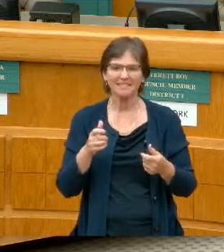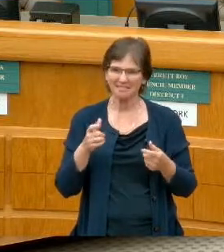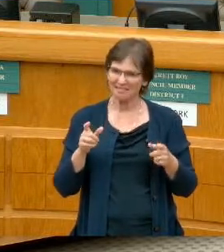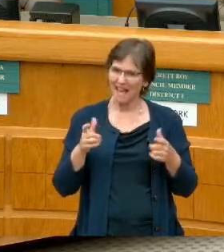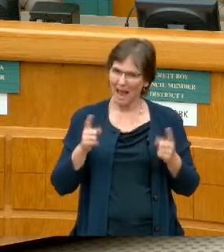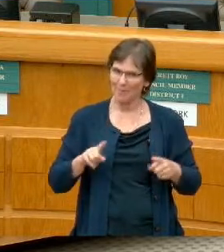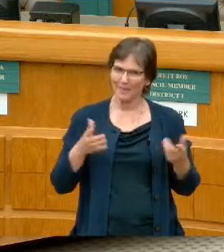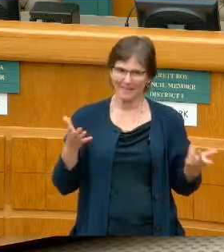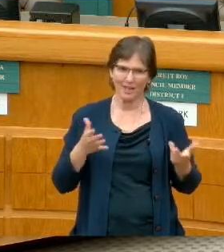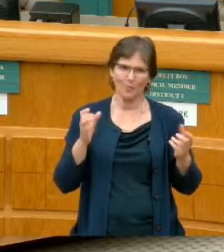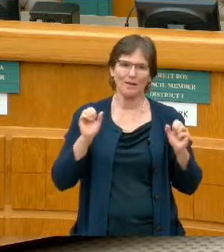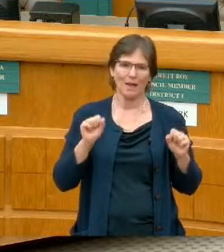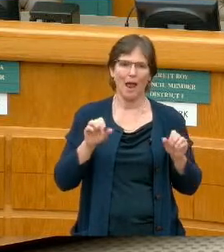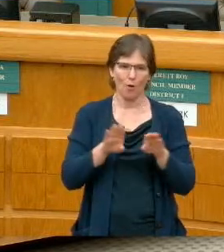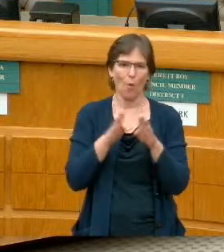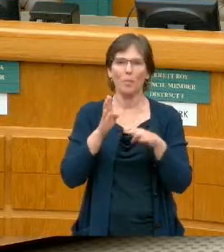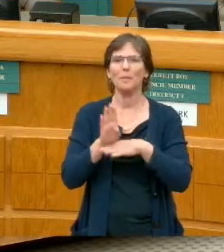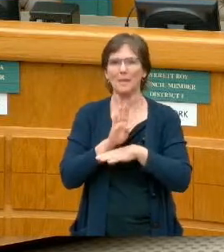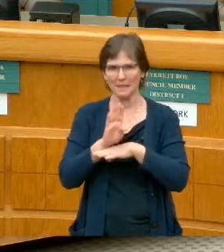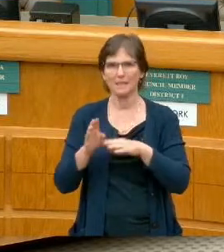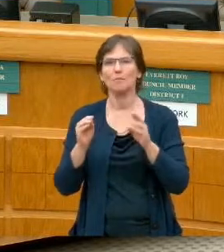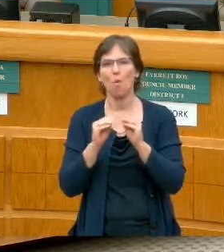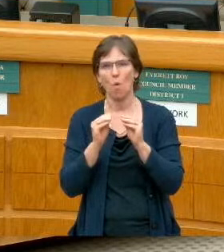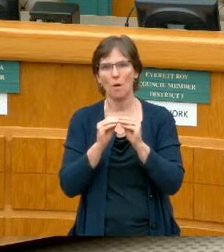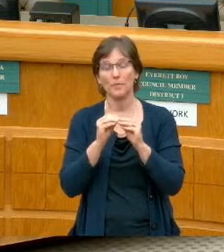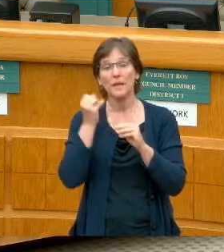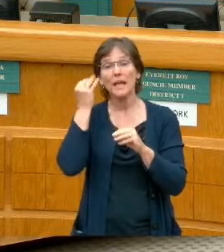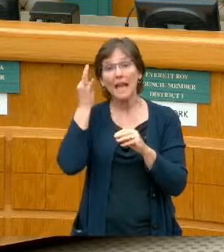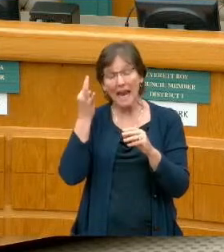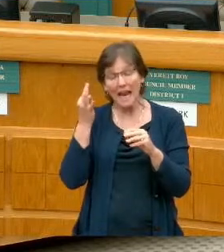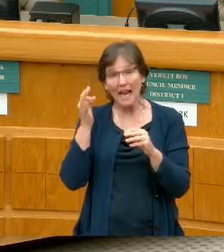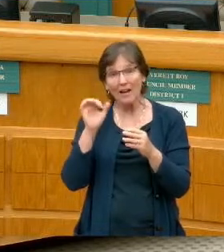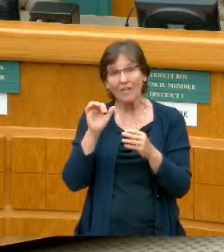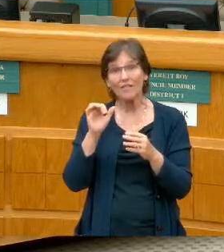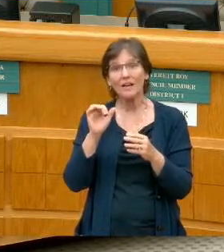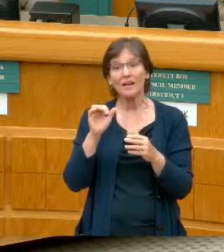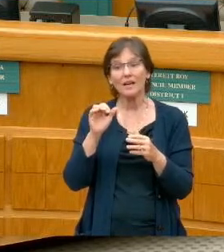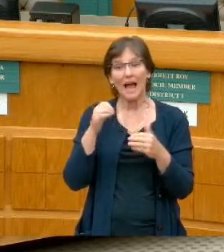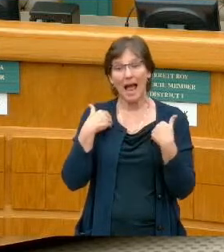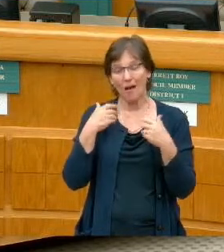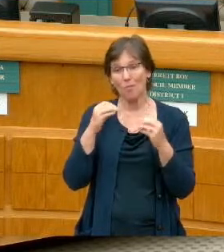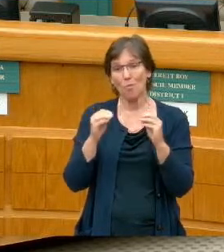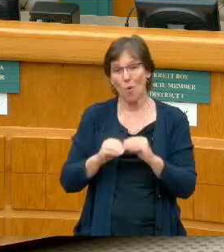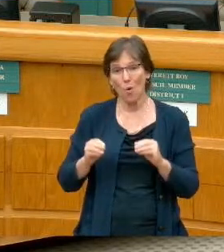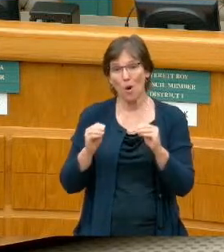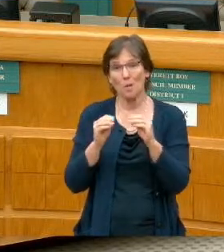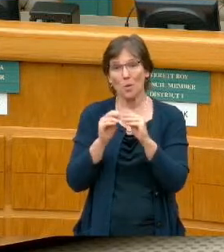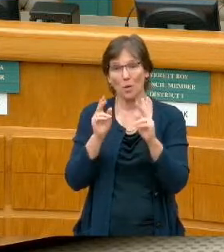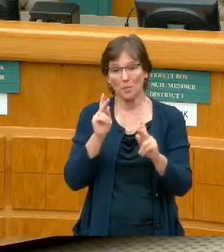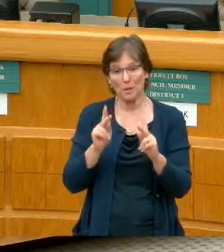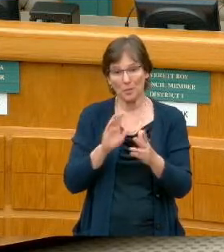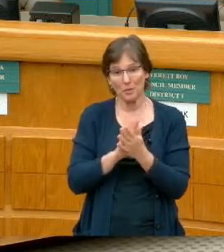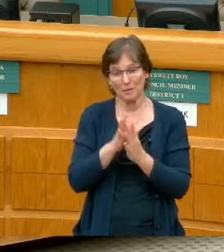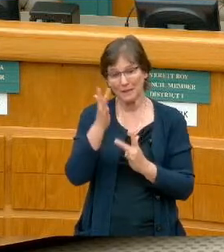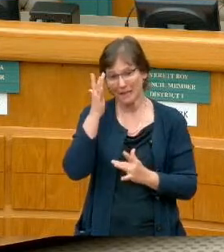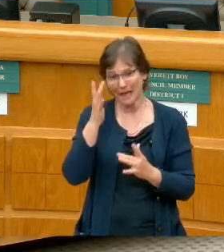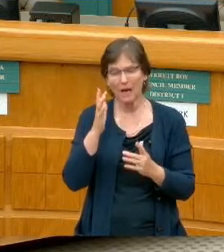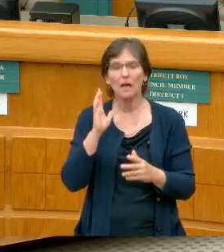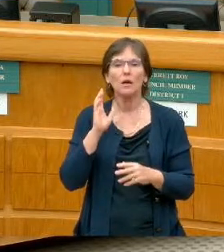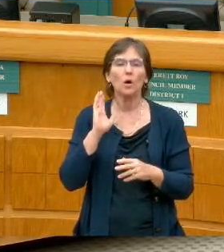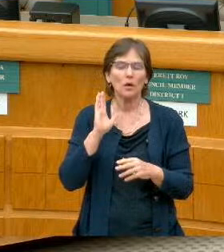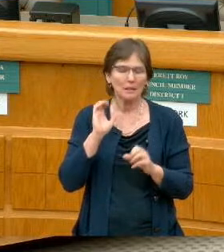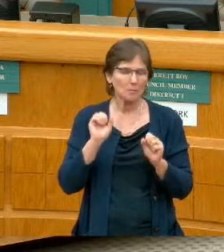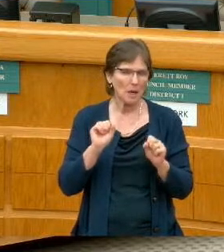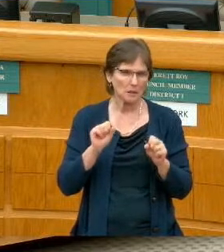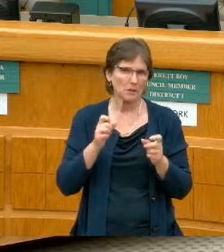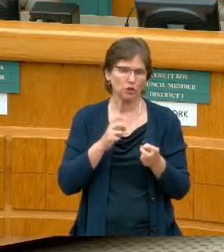following the basic public health strategies. The health district has COVID agents inspectors that will be going to various locations